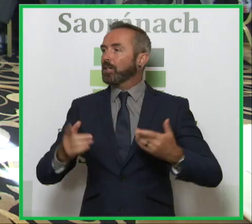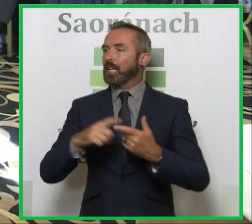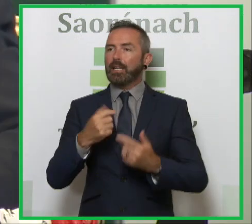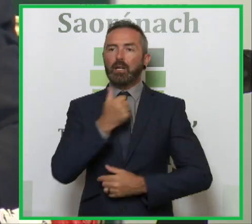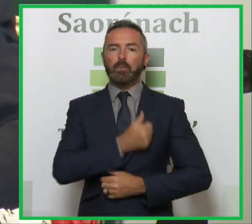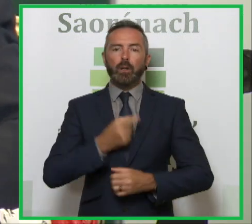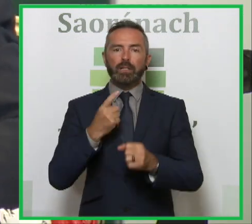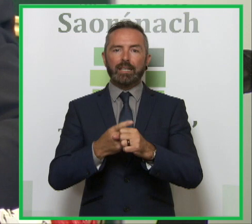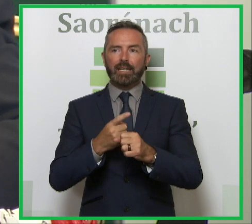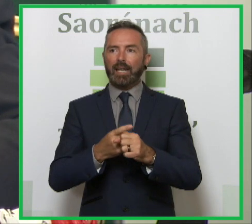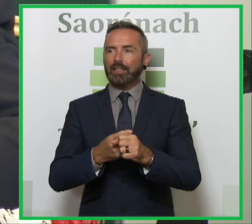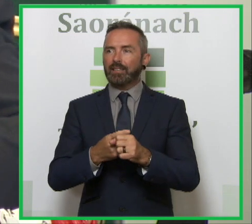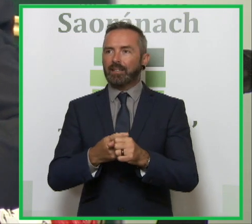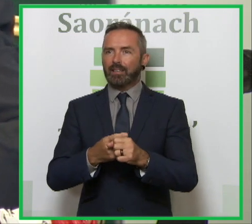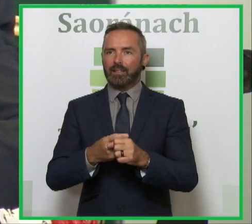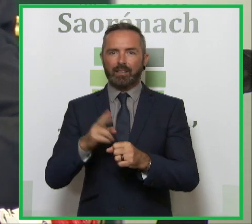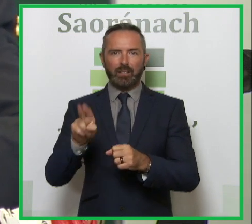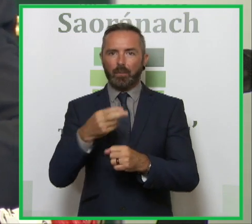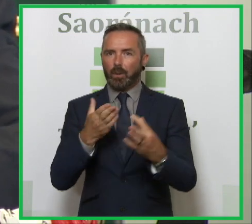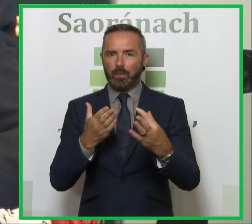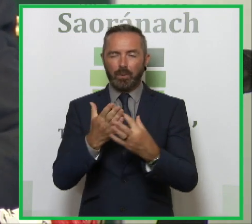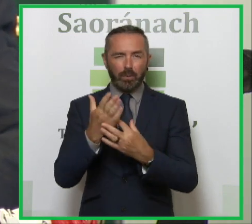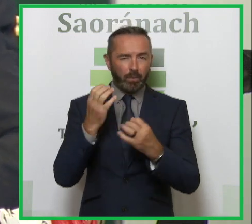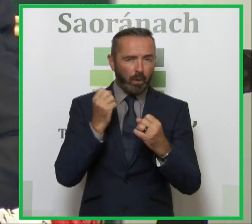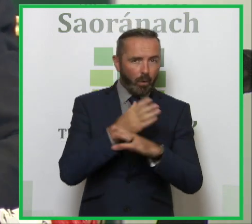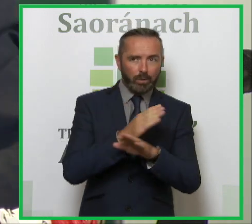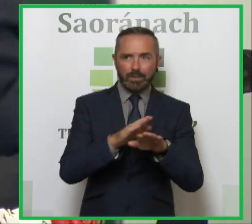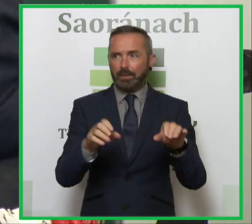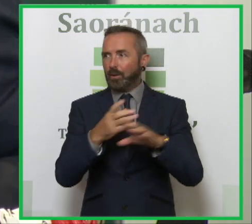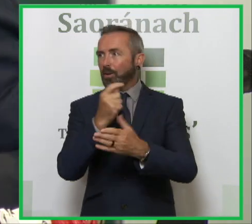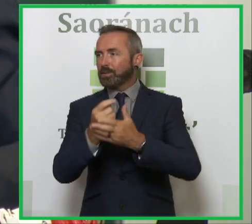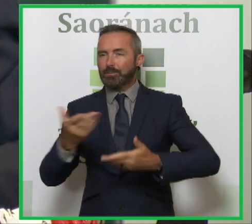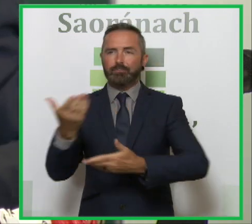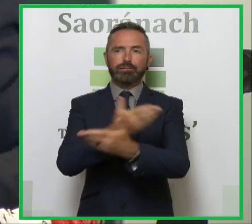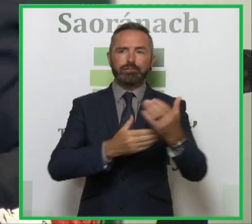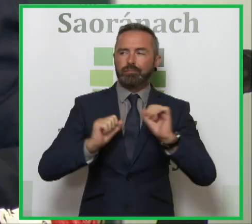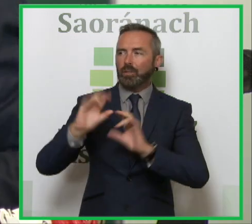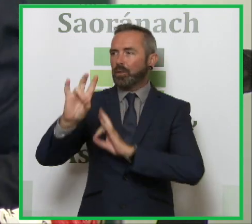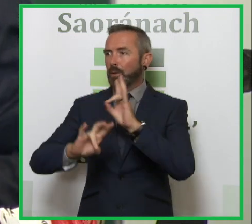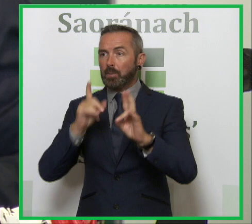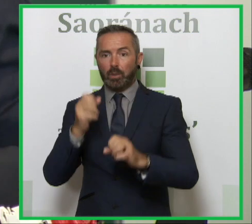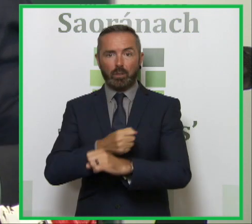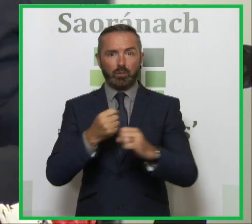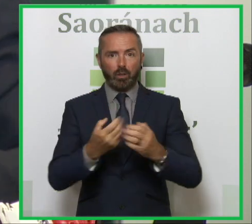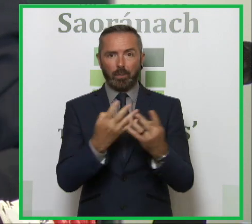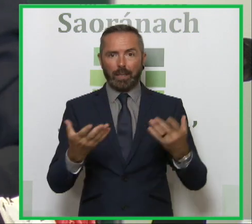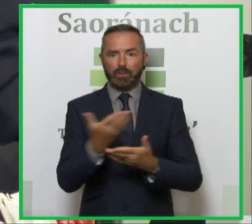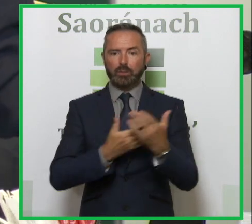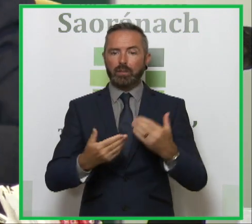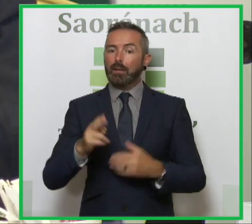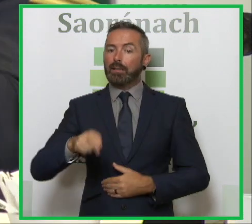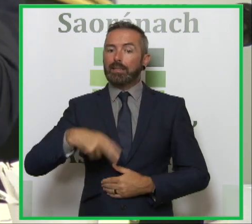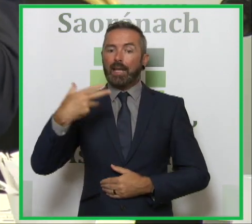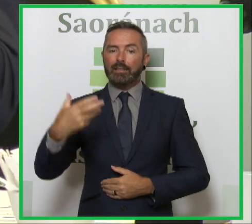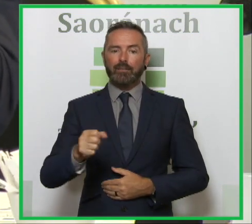it's impossible to get to all the tables all of the time, but I think we had a very good panel discussion. So next of all, we have a case study